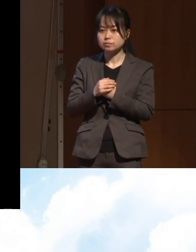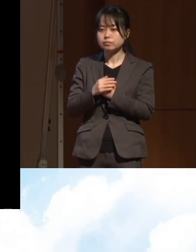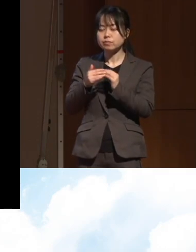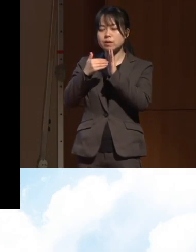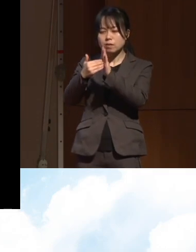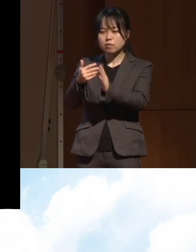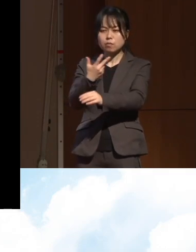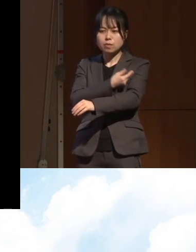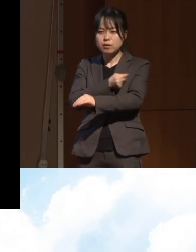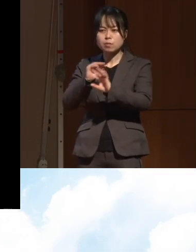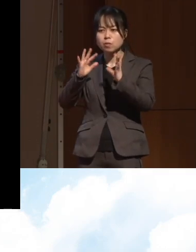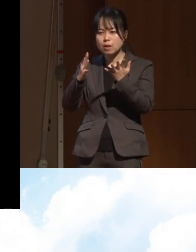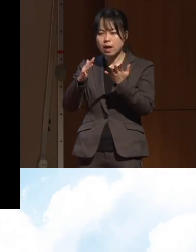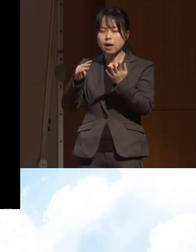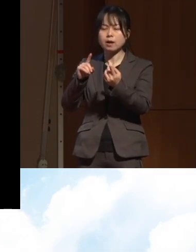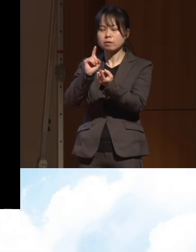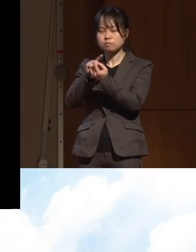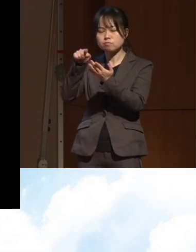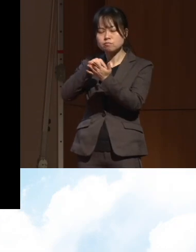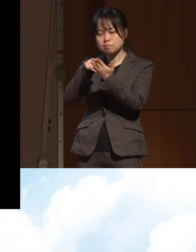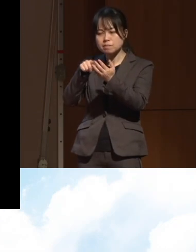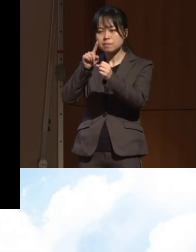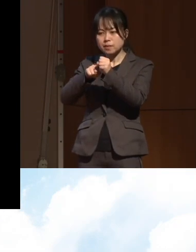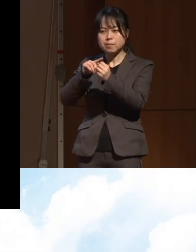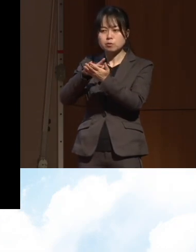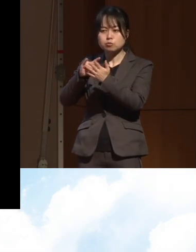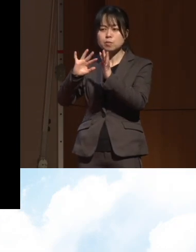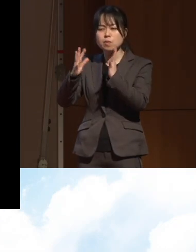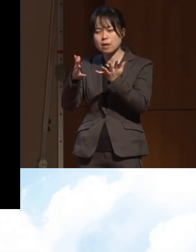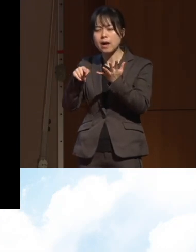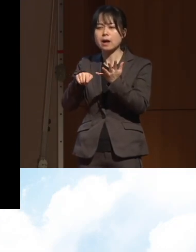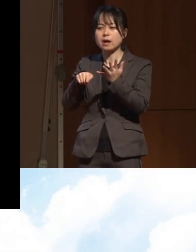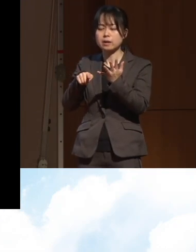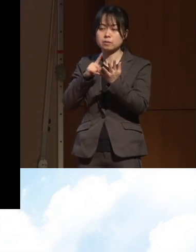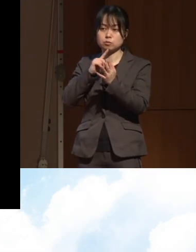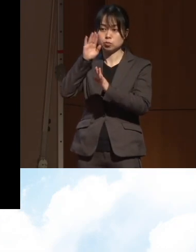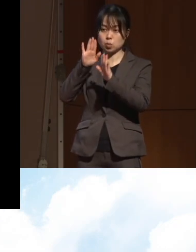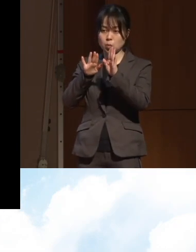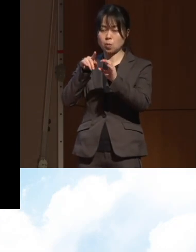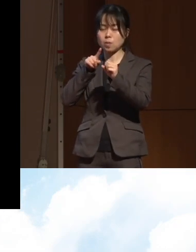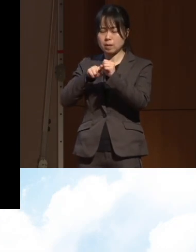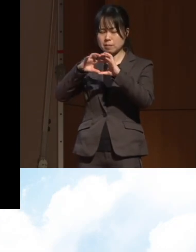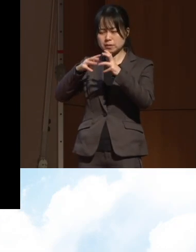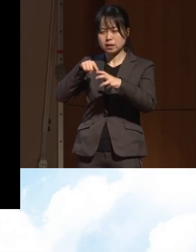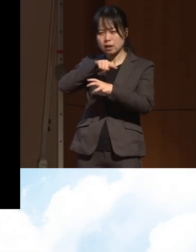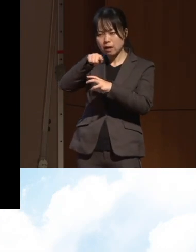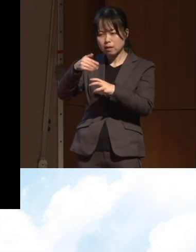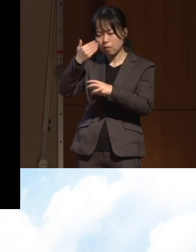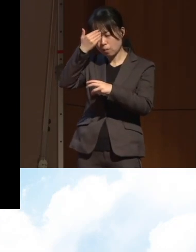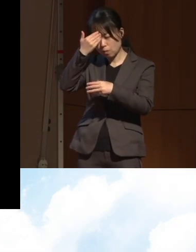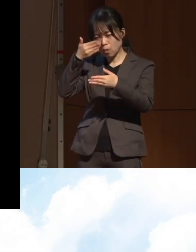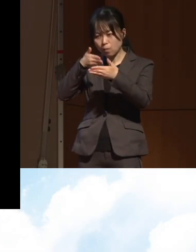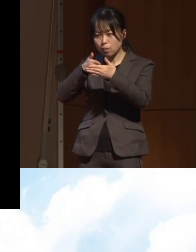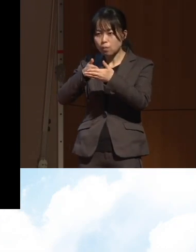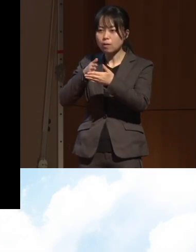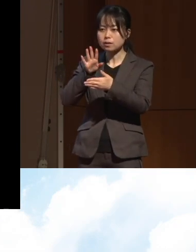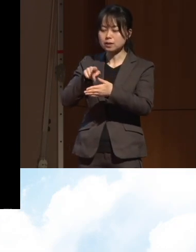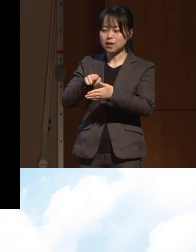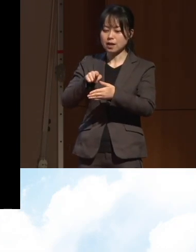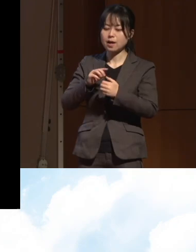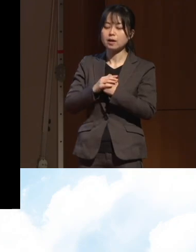causing significant damage to the world. This slide shows the latest number of deaths due